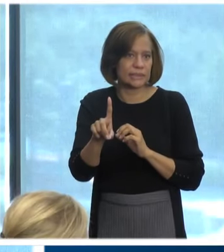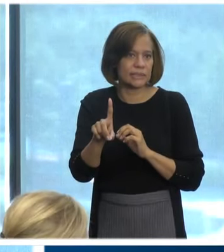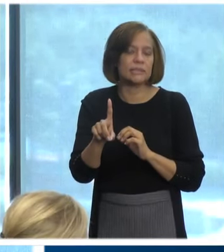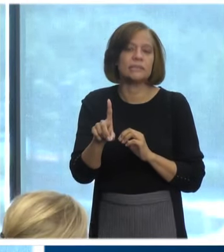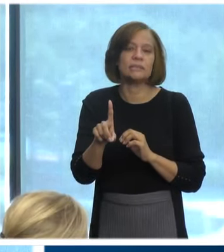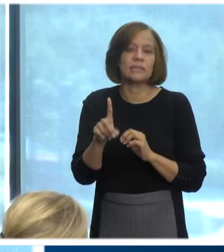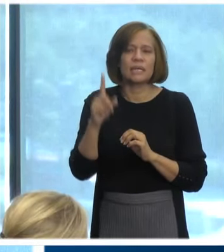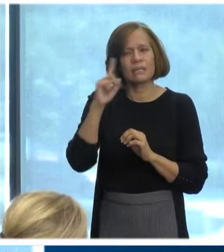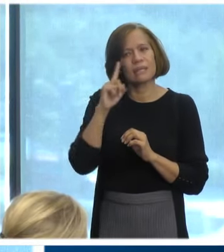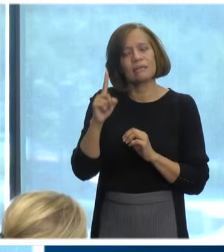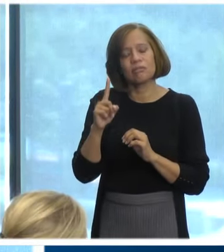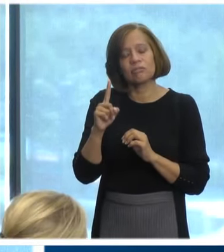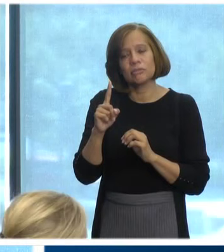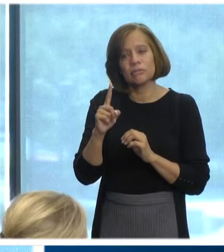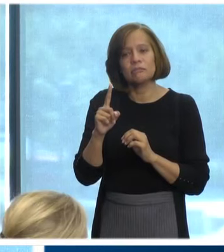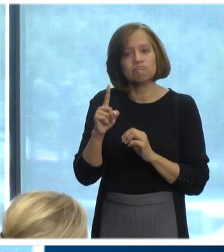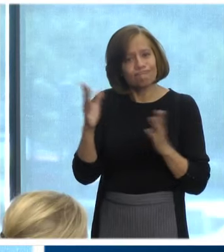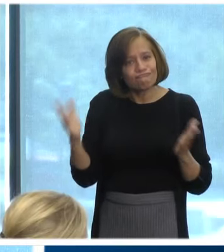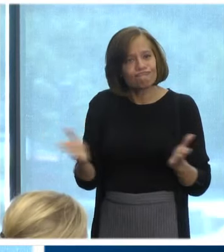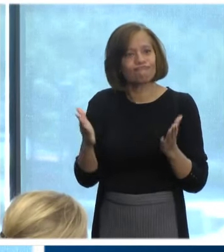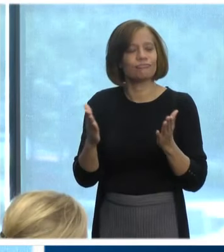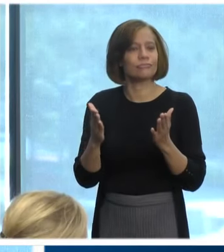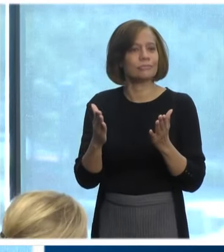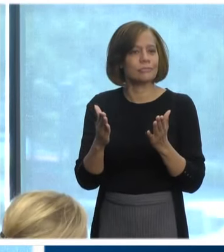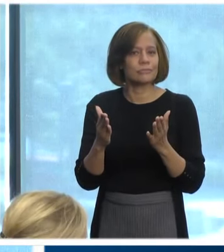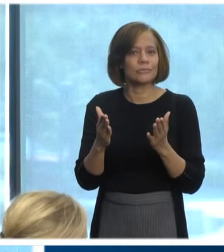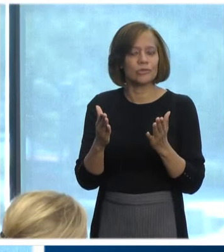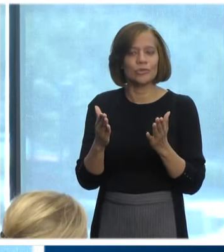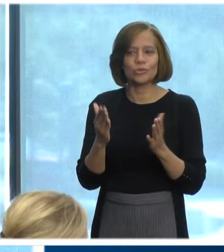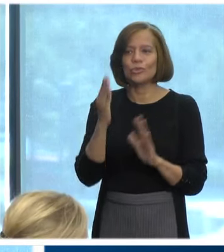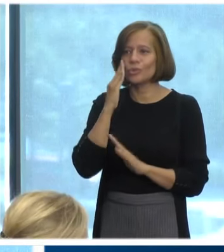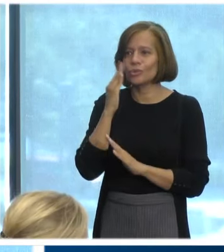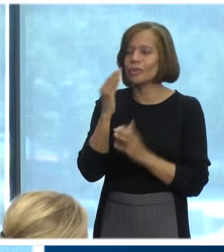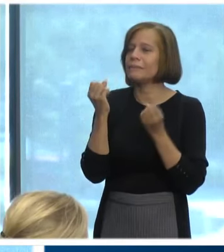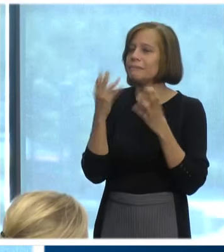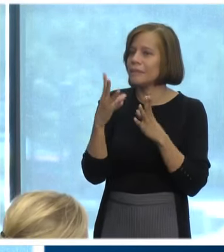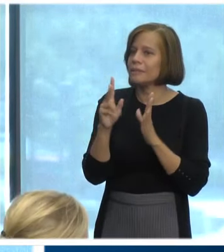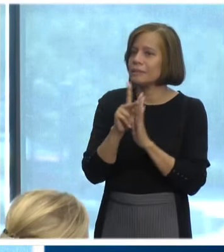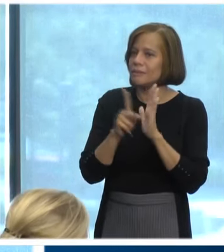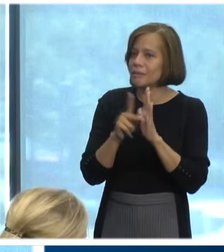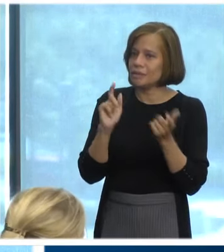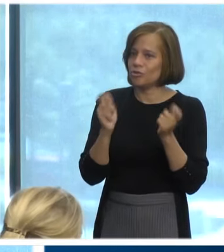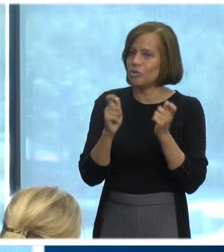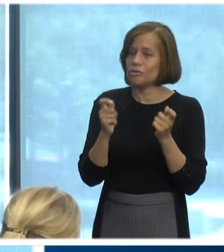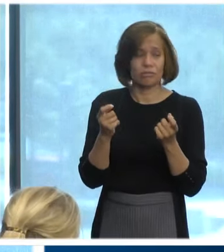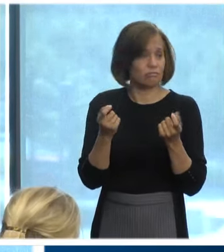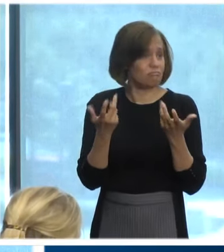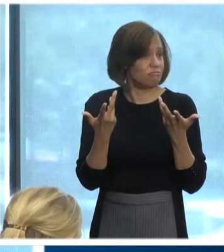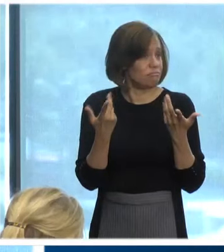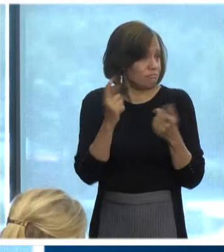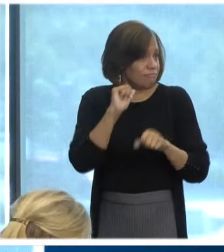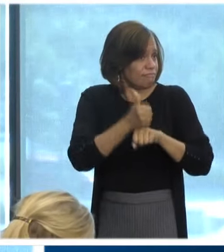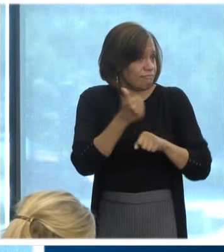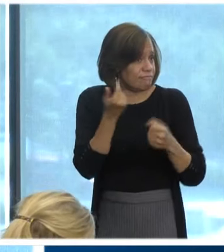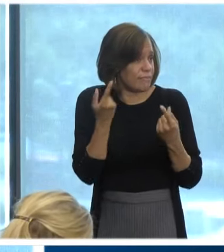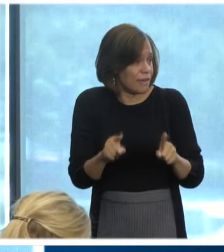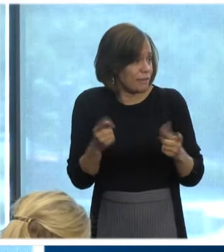be very encouraging to hear that many of those policy changes have occurred. There